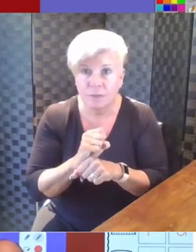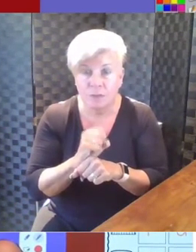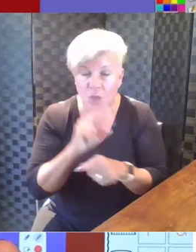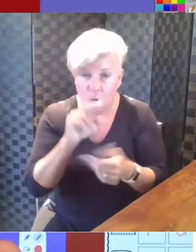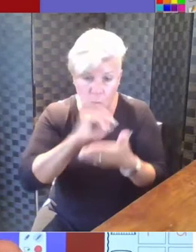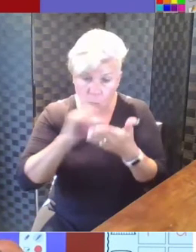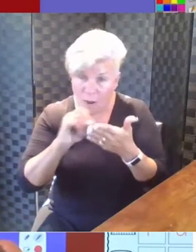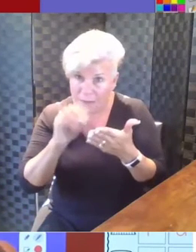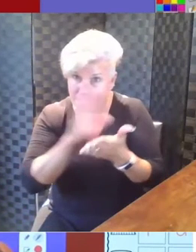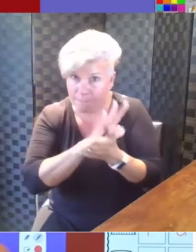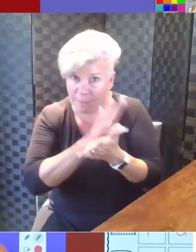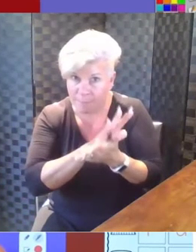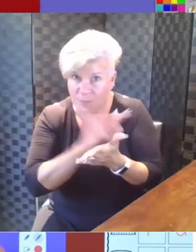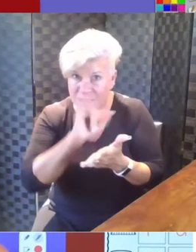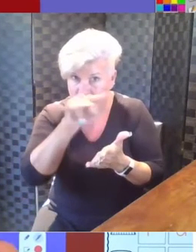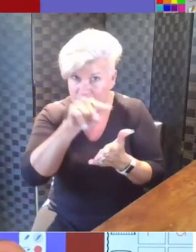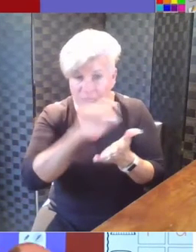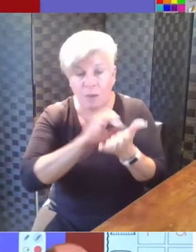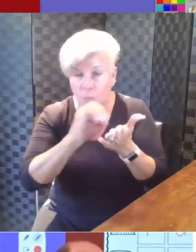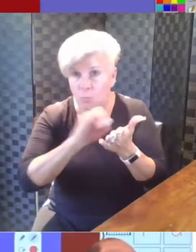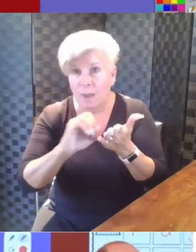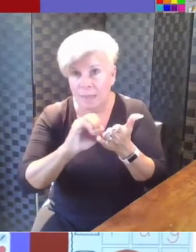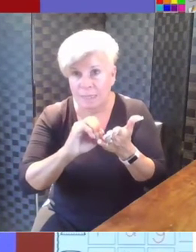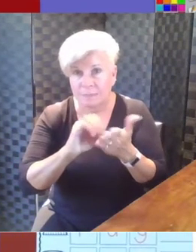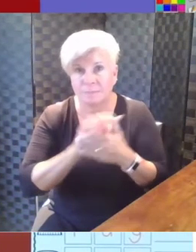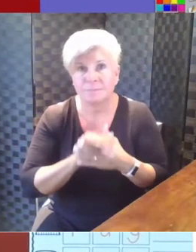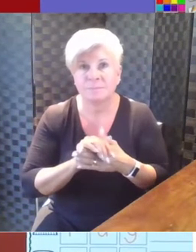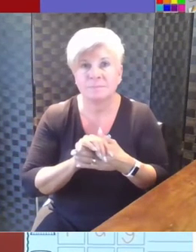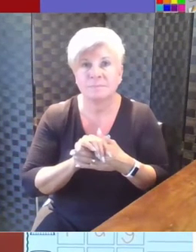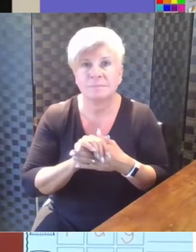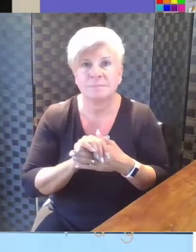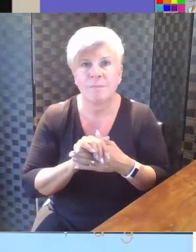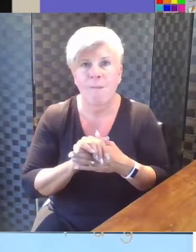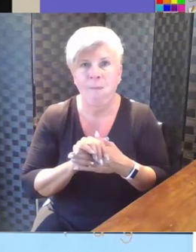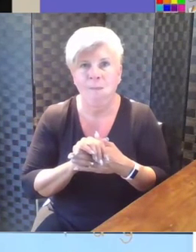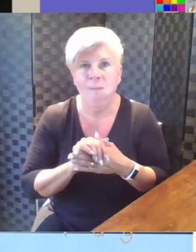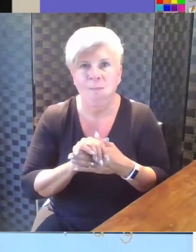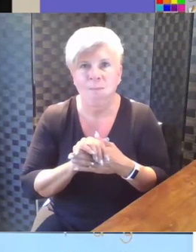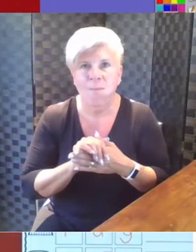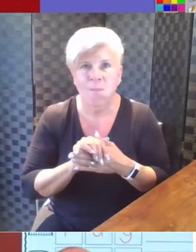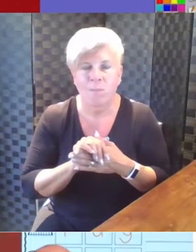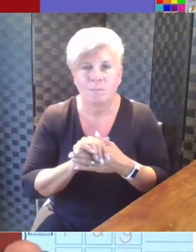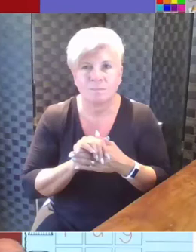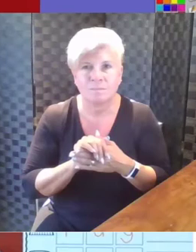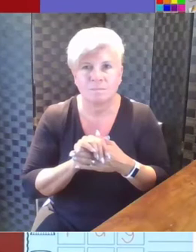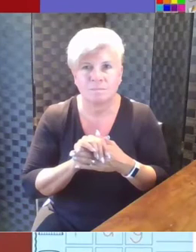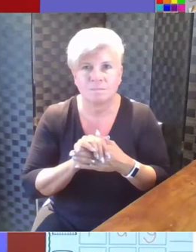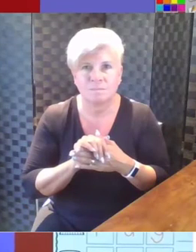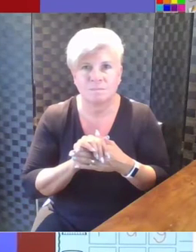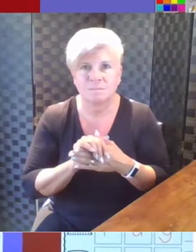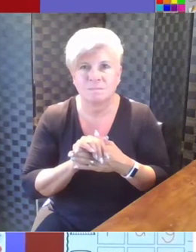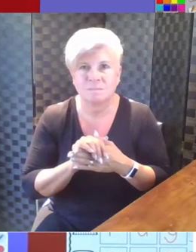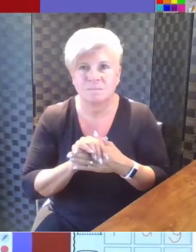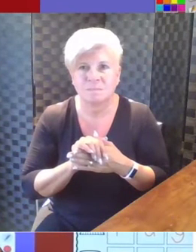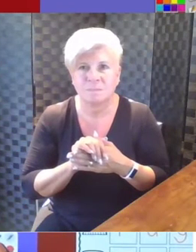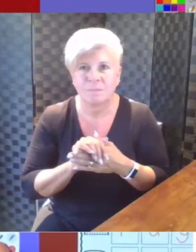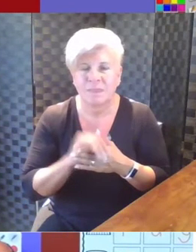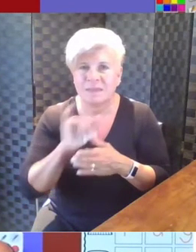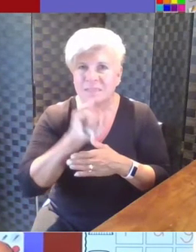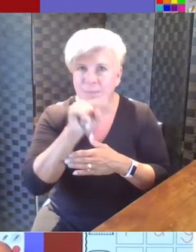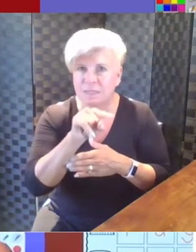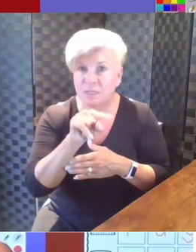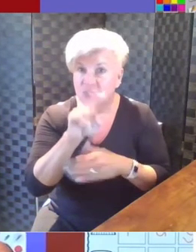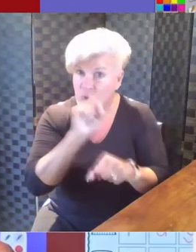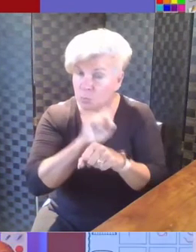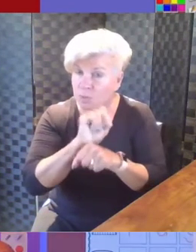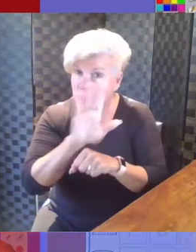packet, you have a page that looks just like this. I don't know if it's next. Let me find out. Nope. It looks just like this. You can work